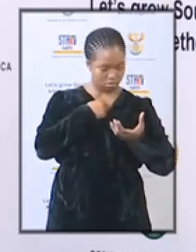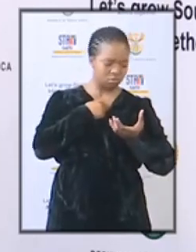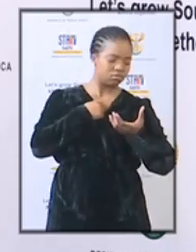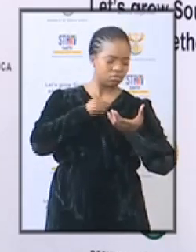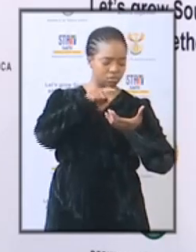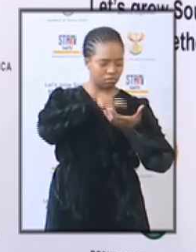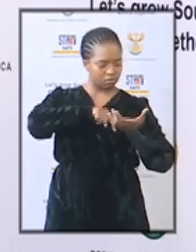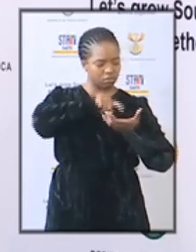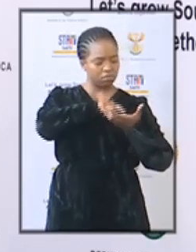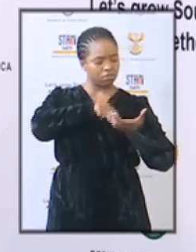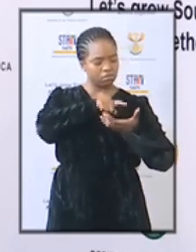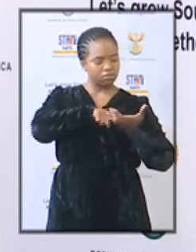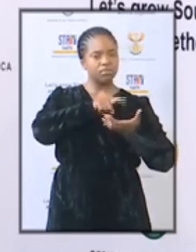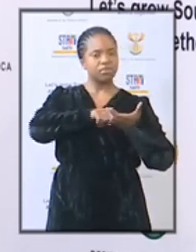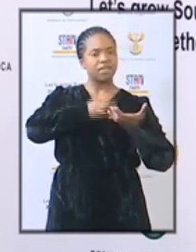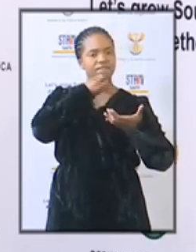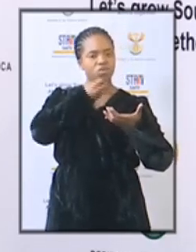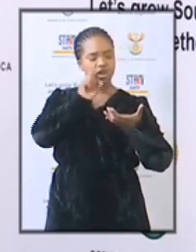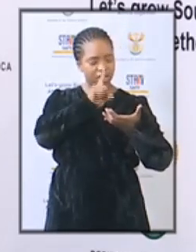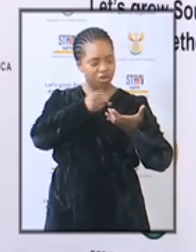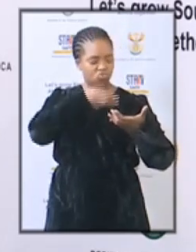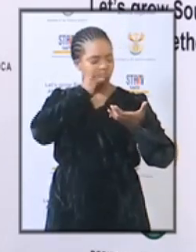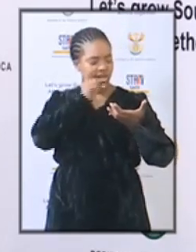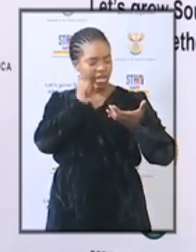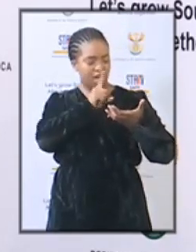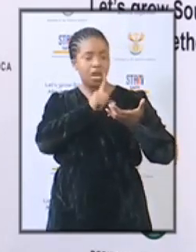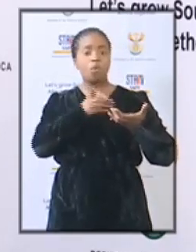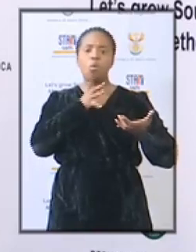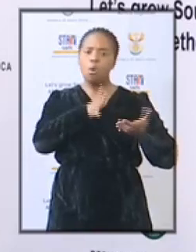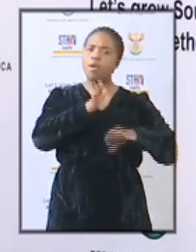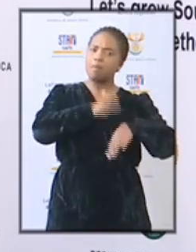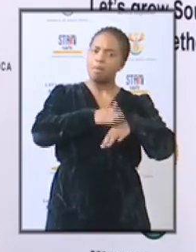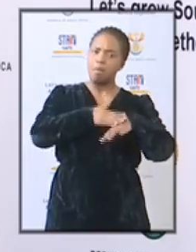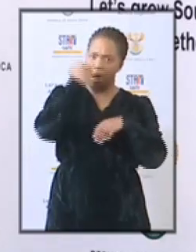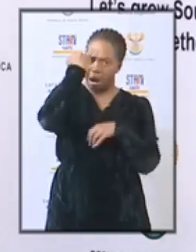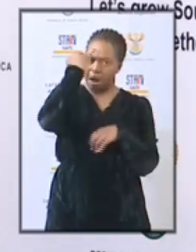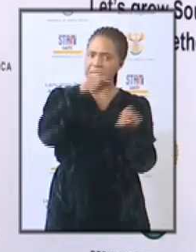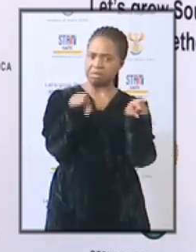continuously encourage this innovation in our sector as part of